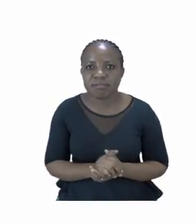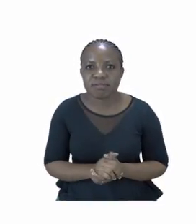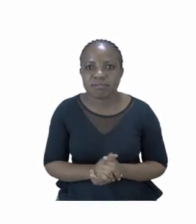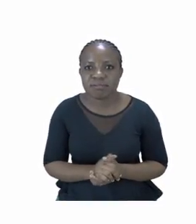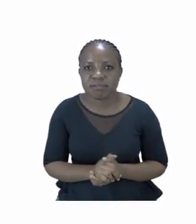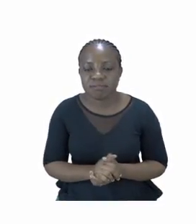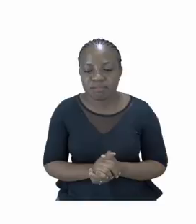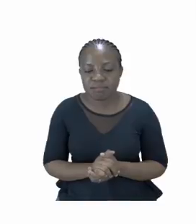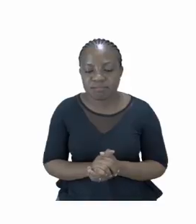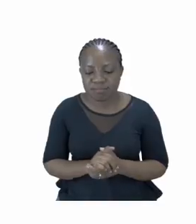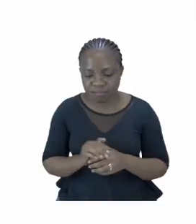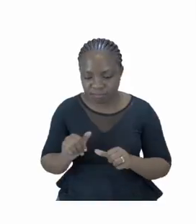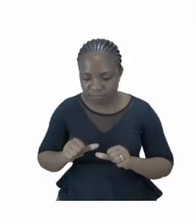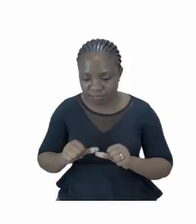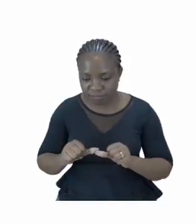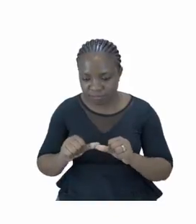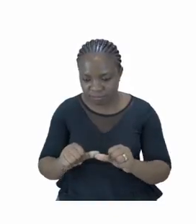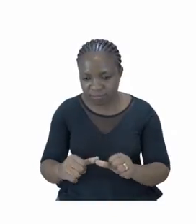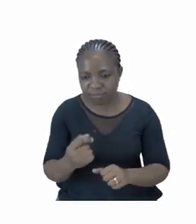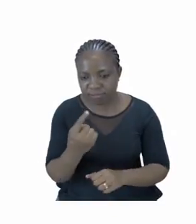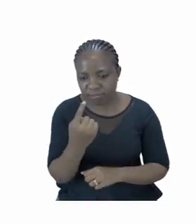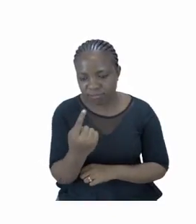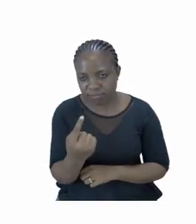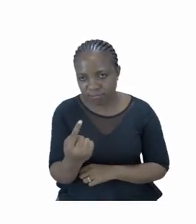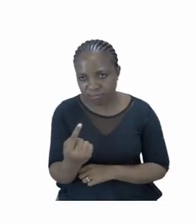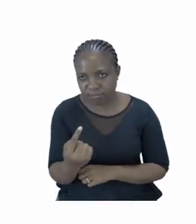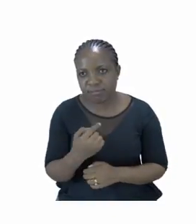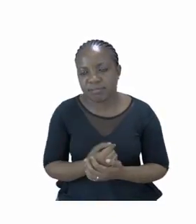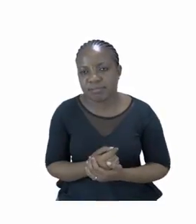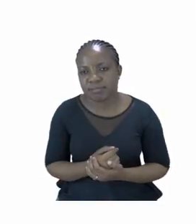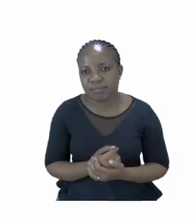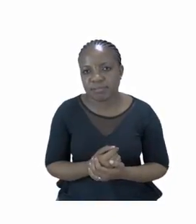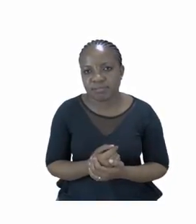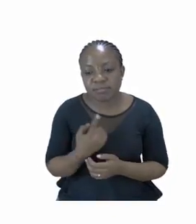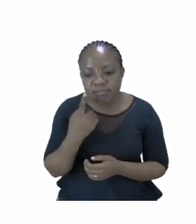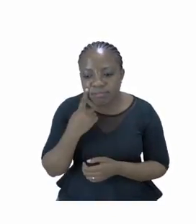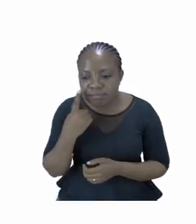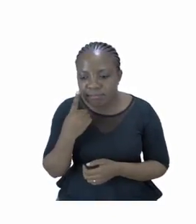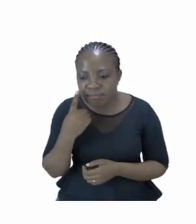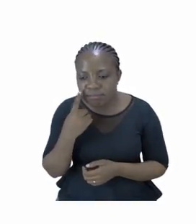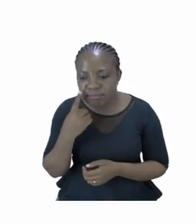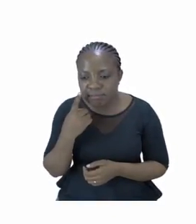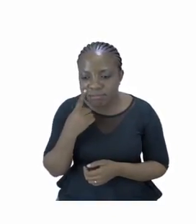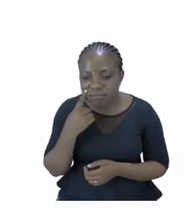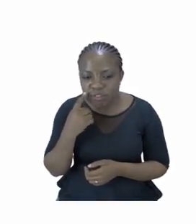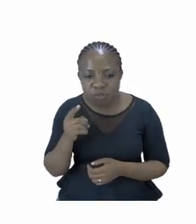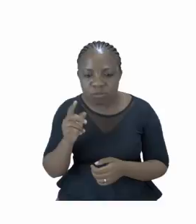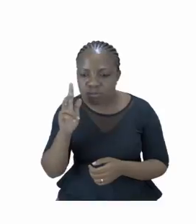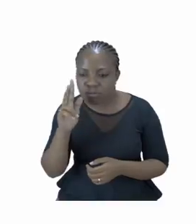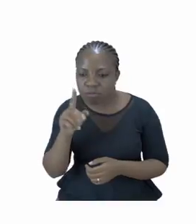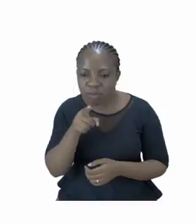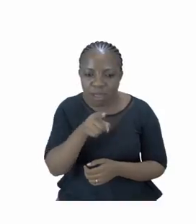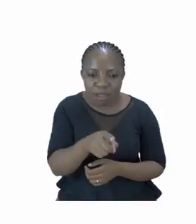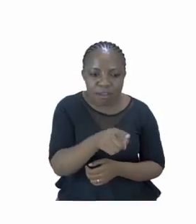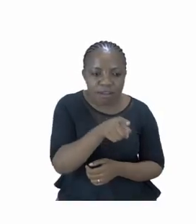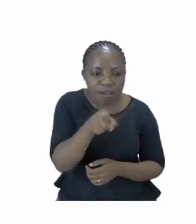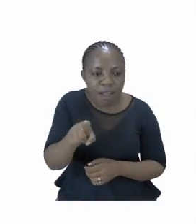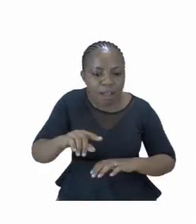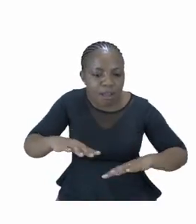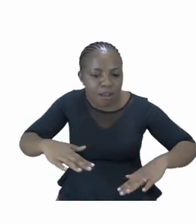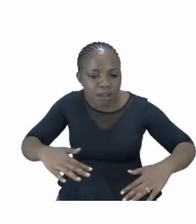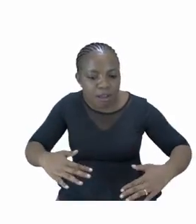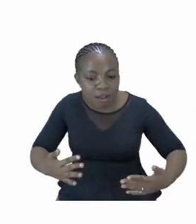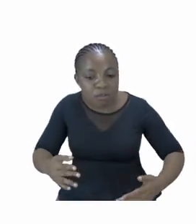by yourselves. Please take a look at where the girl is pointing, and that will